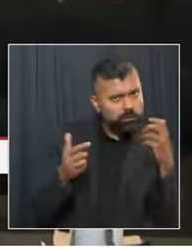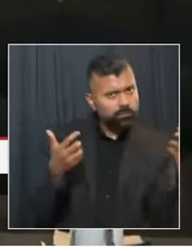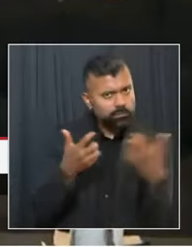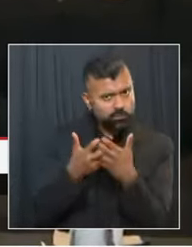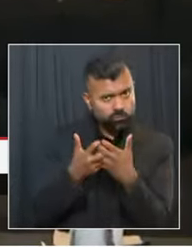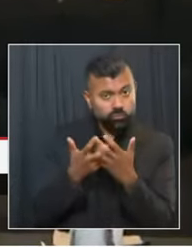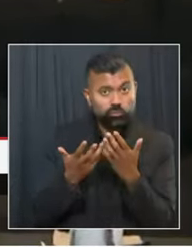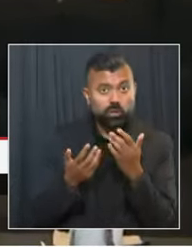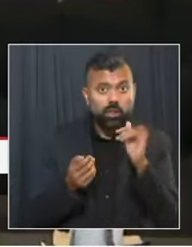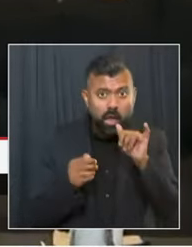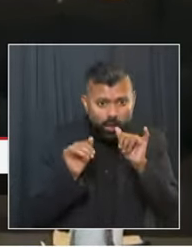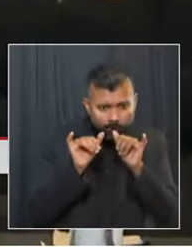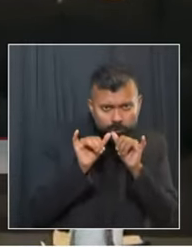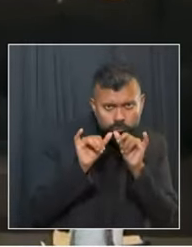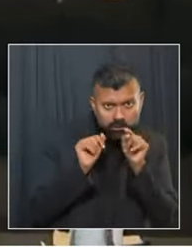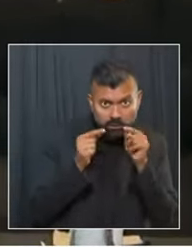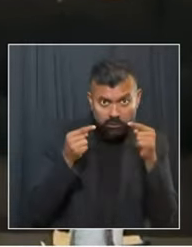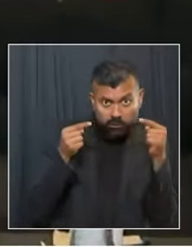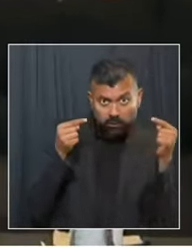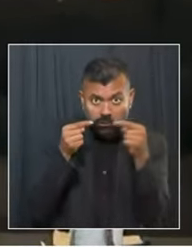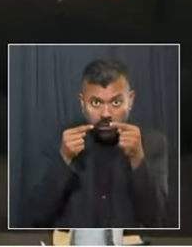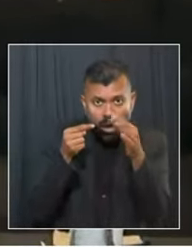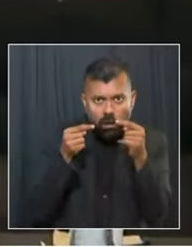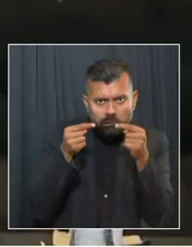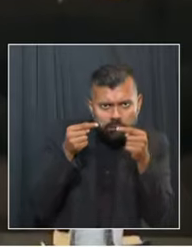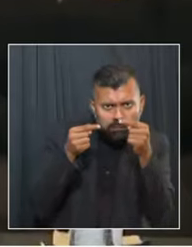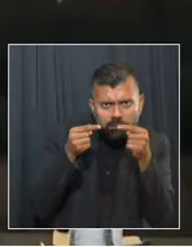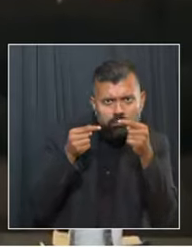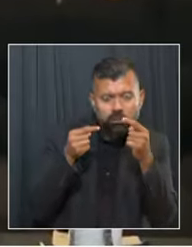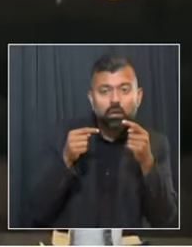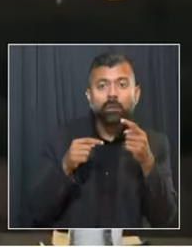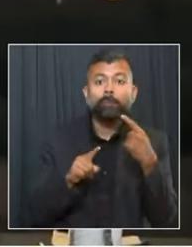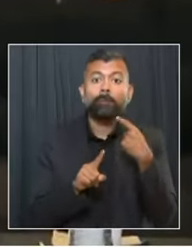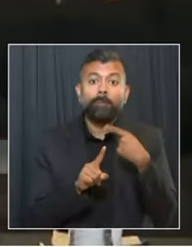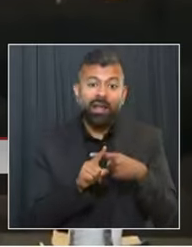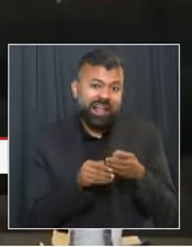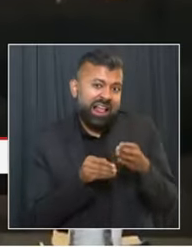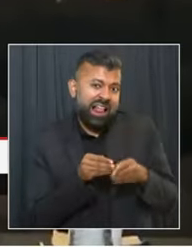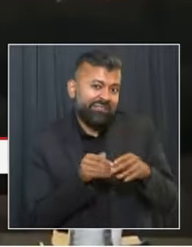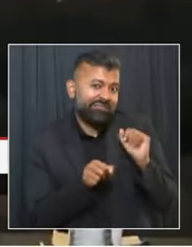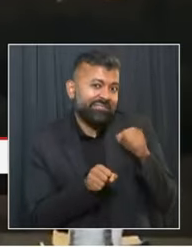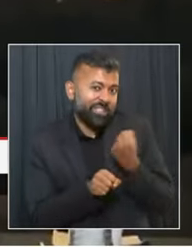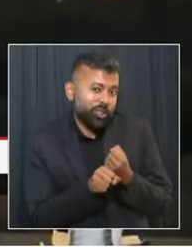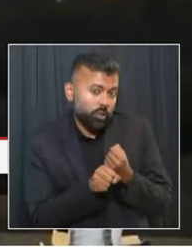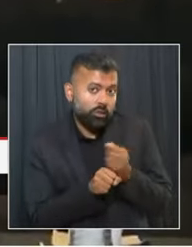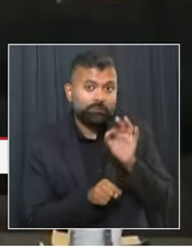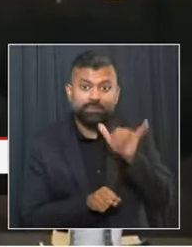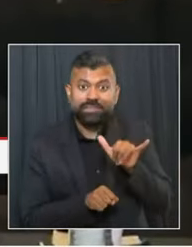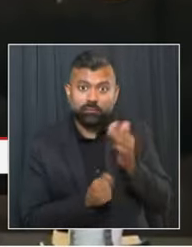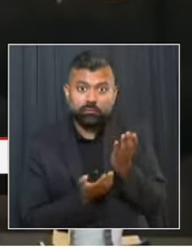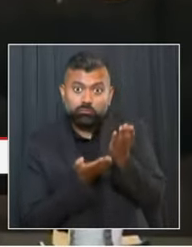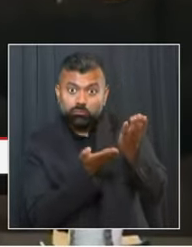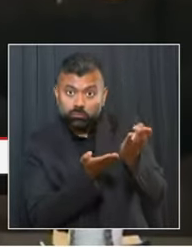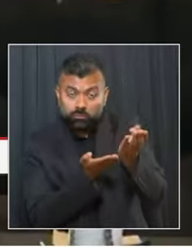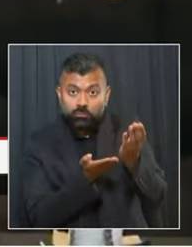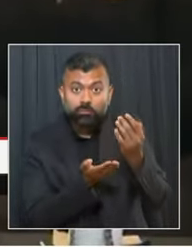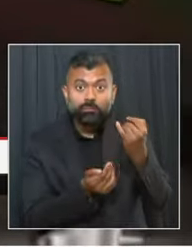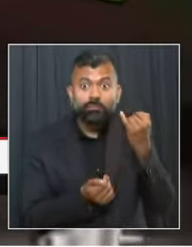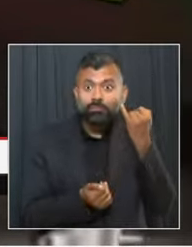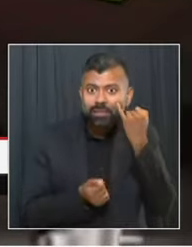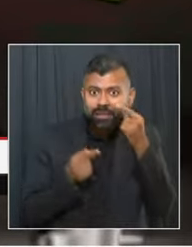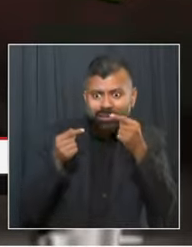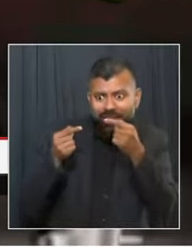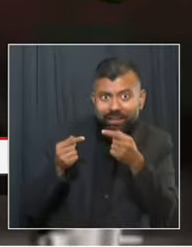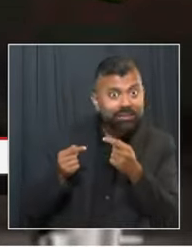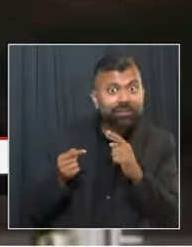that we had enough money to pay our year-end bills. So if we have spending pressures, we had to be able to address them. And we had to make sure we had resources on hand